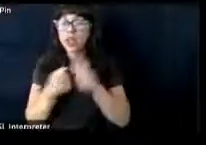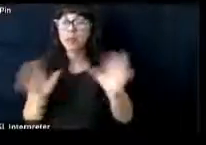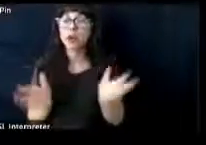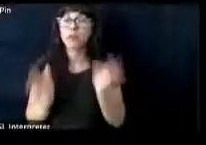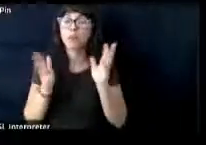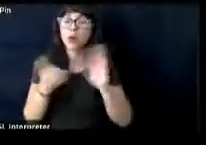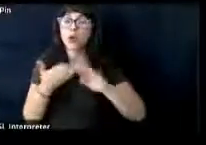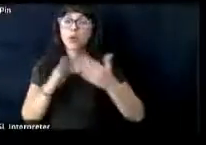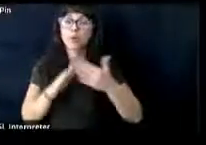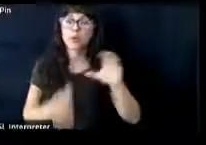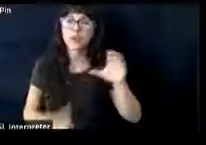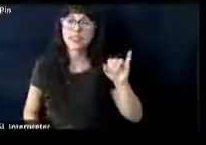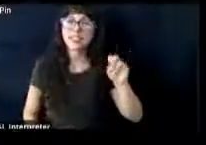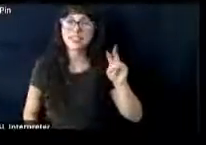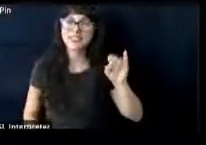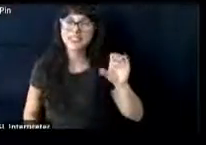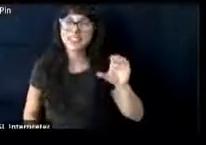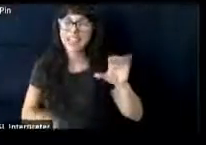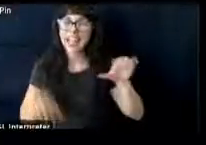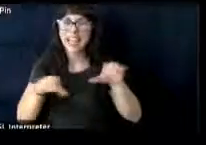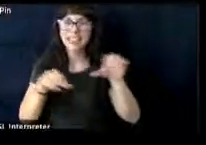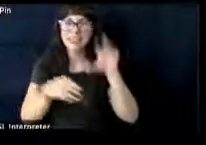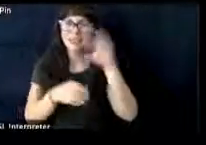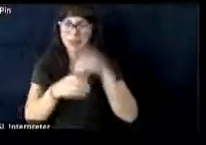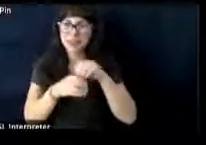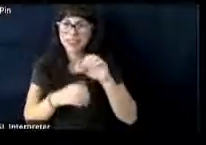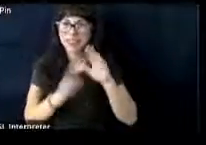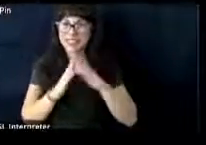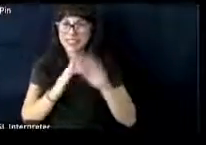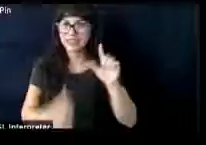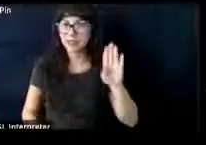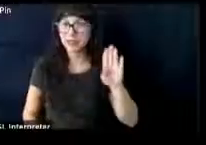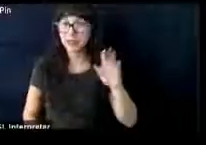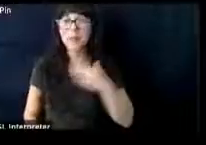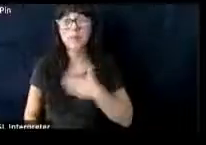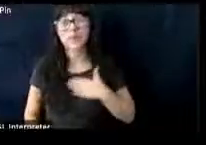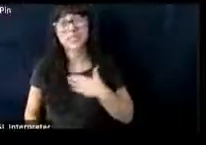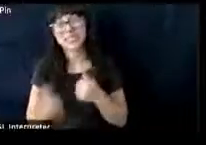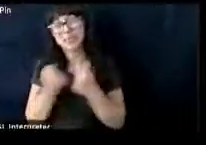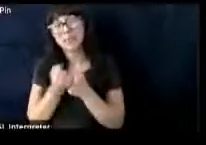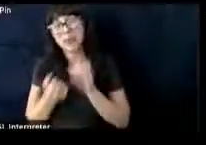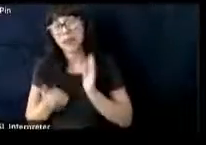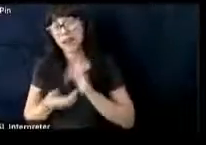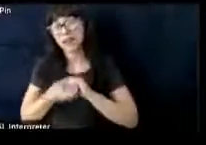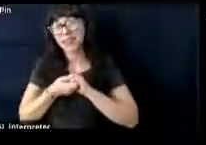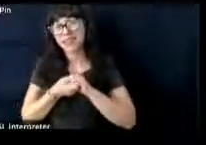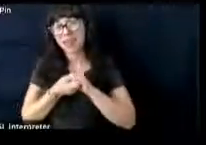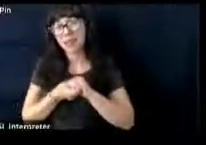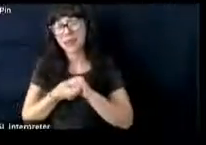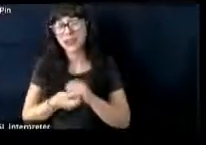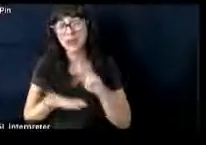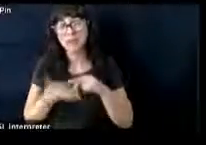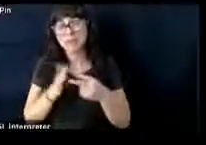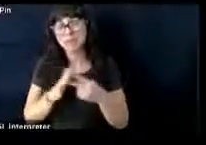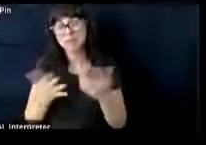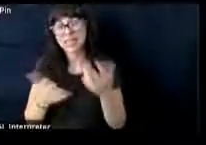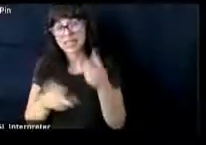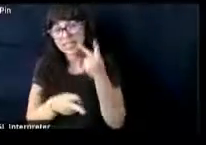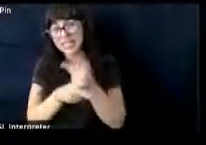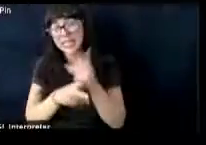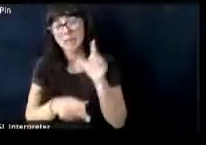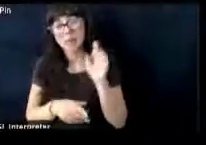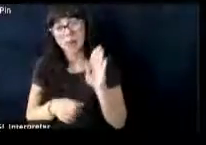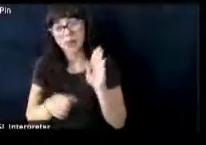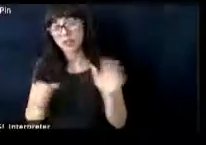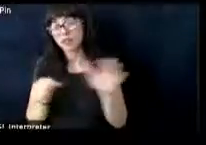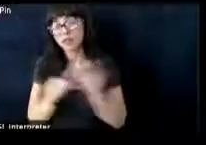the city of Long Beach. Please support the collaboration we've built by having the majority of Long Beach kept together, and let us